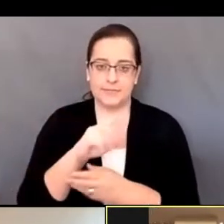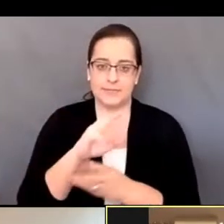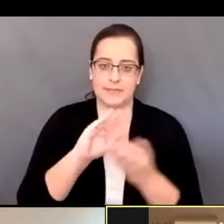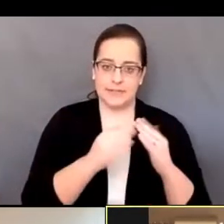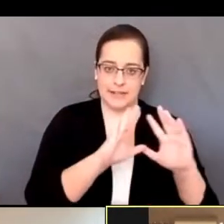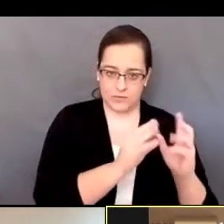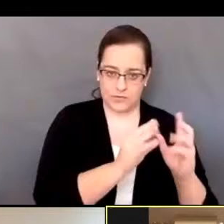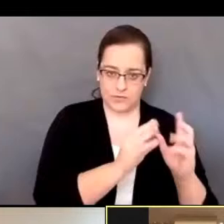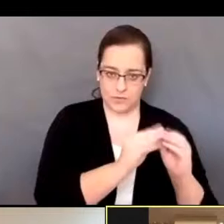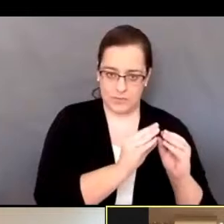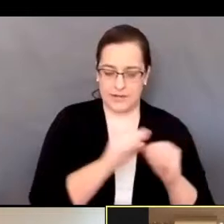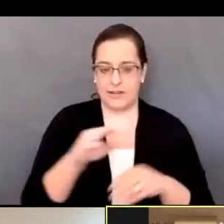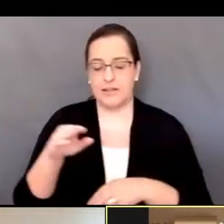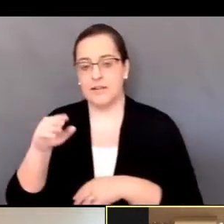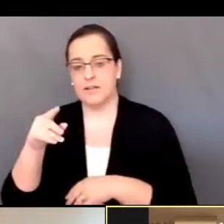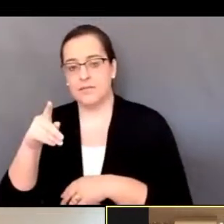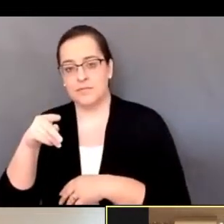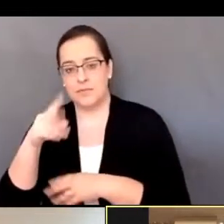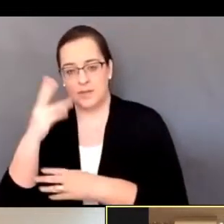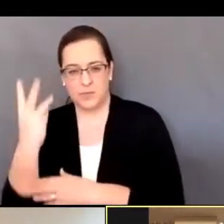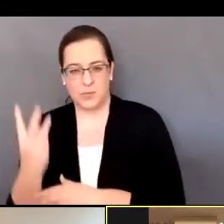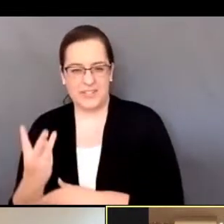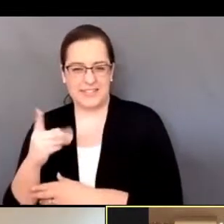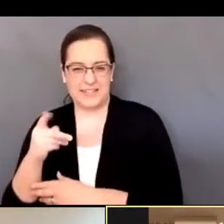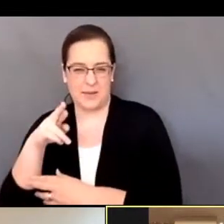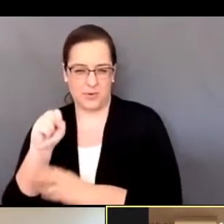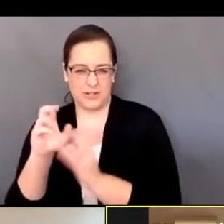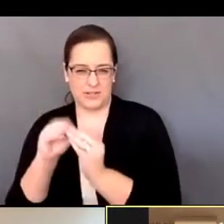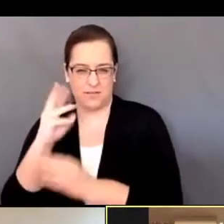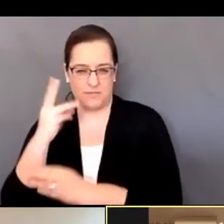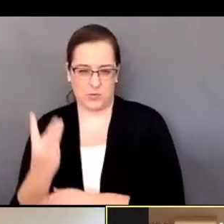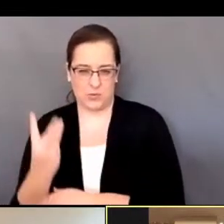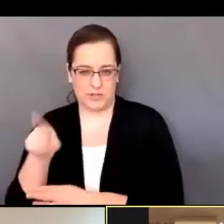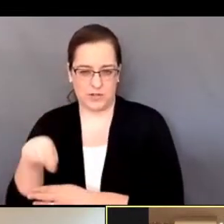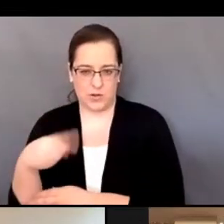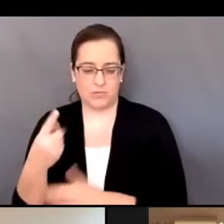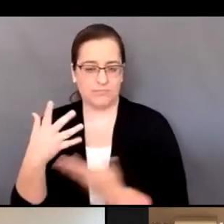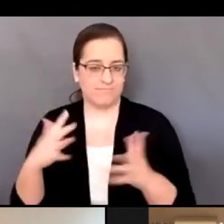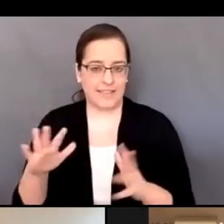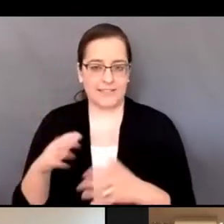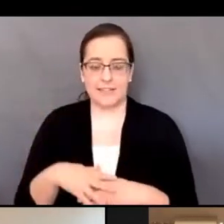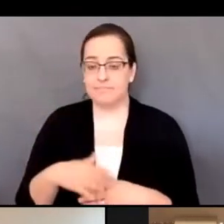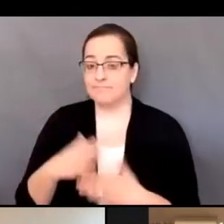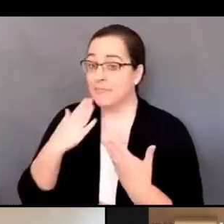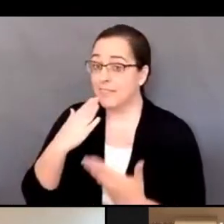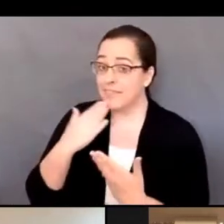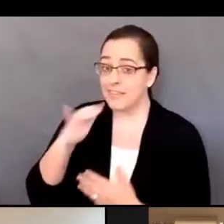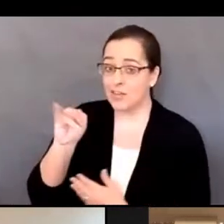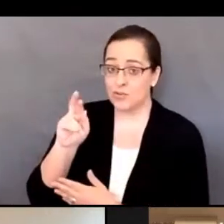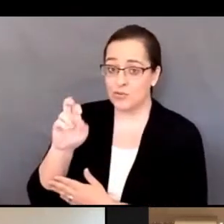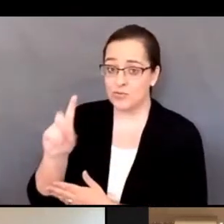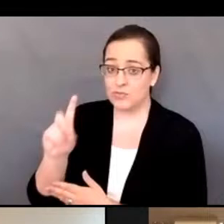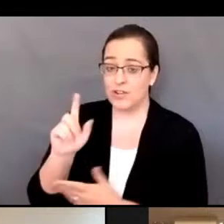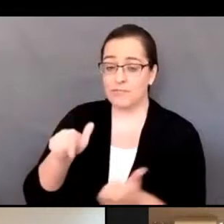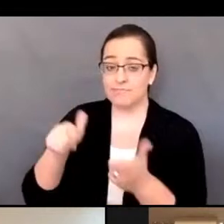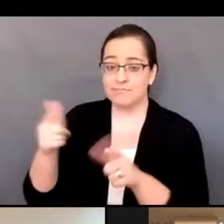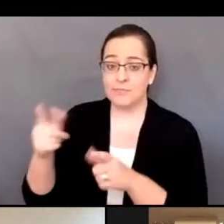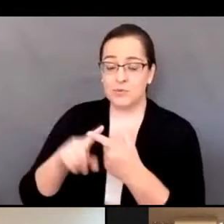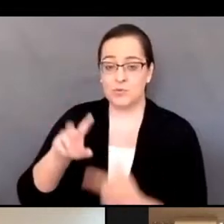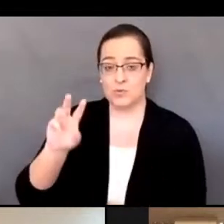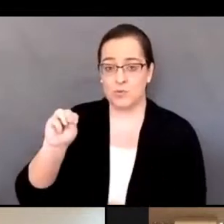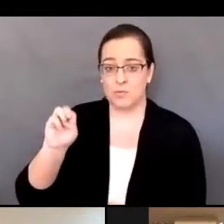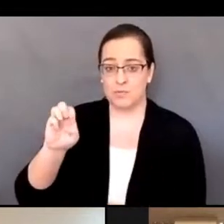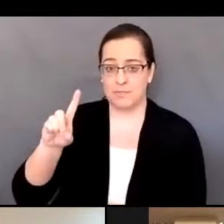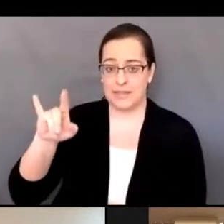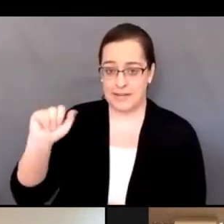from a press conference standpoint, we're going to be doing those on Wednesdays only. That's all I have, Dave. Thank you, Jared. This time, we want to open it up to